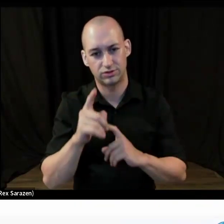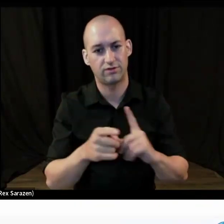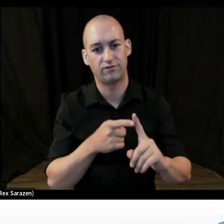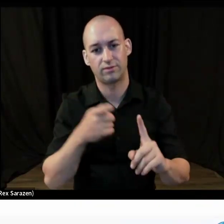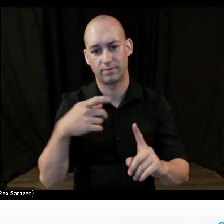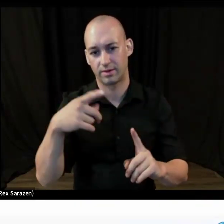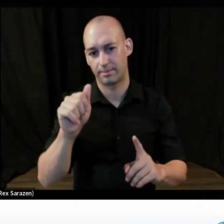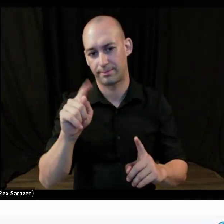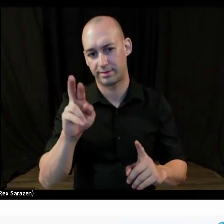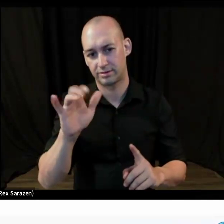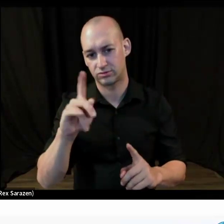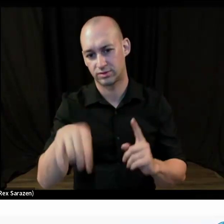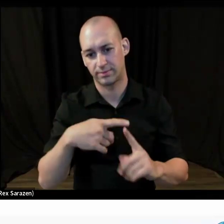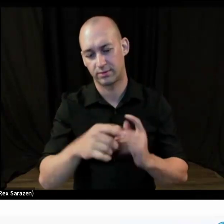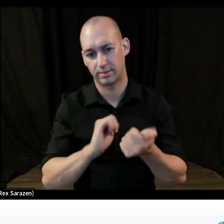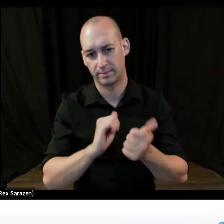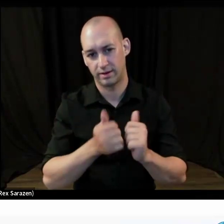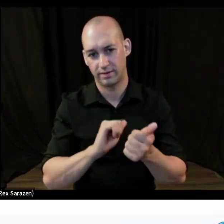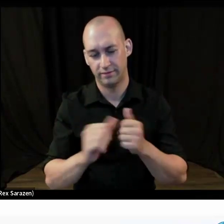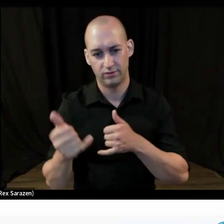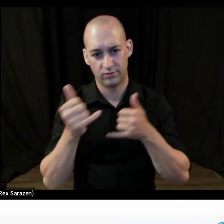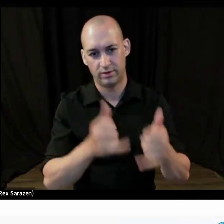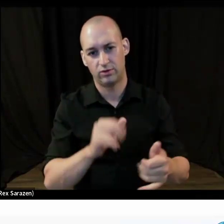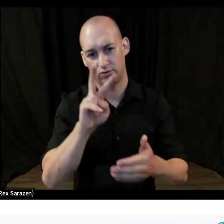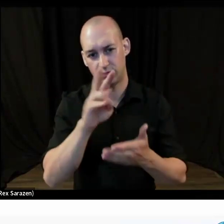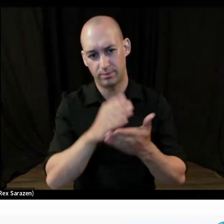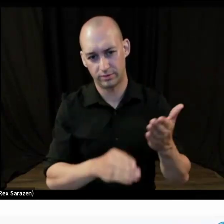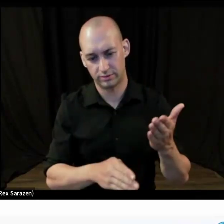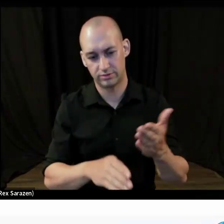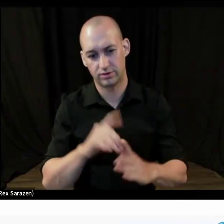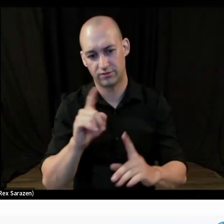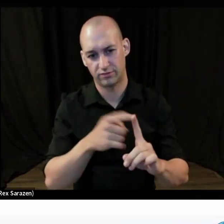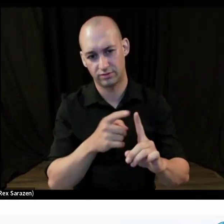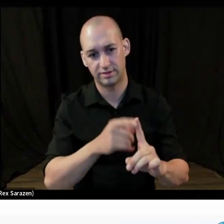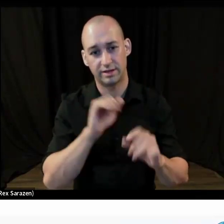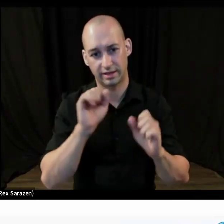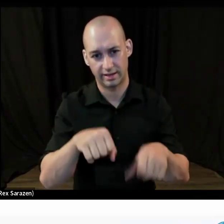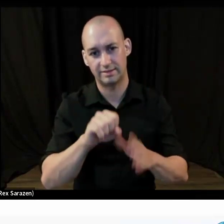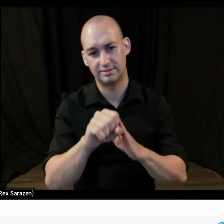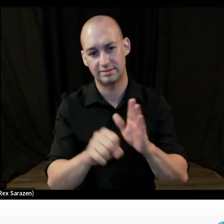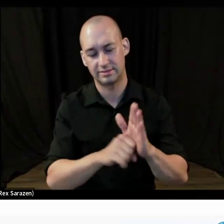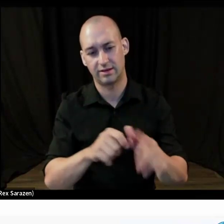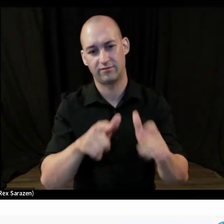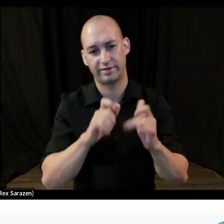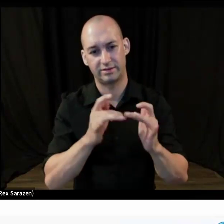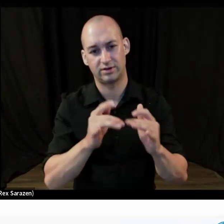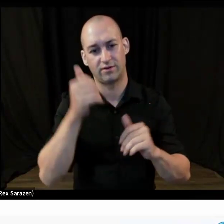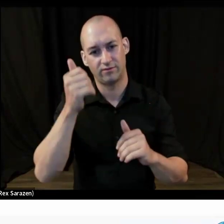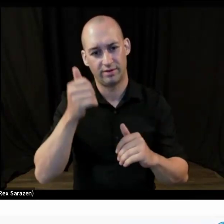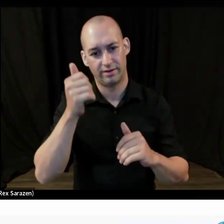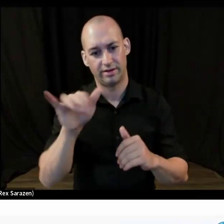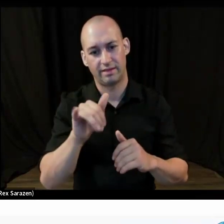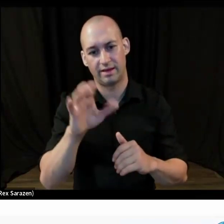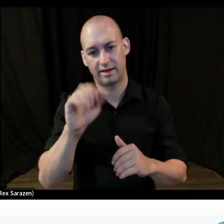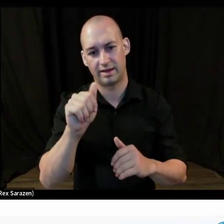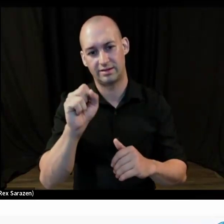the competitive grant, kind of 2 parts. So I'll read the first one. Can the state broadband funding, like CASF